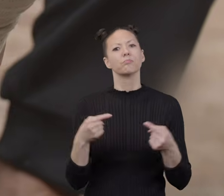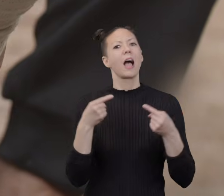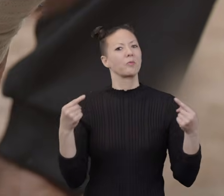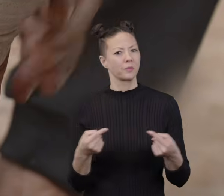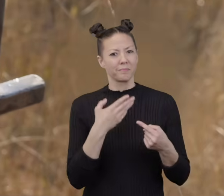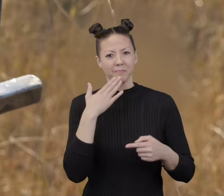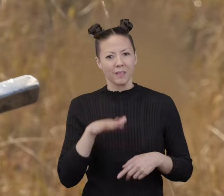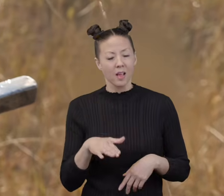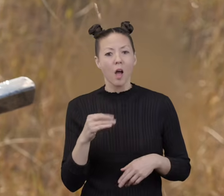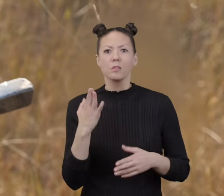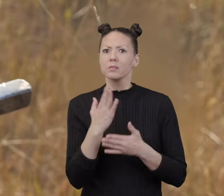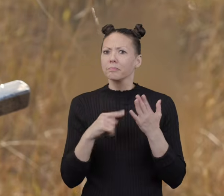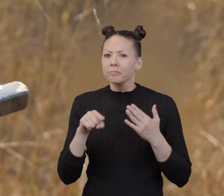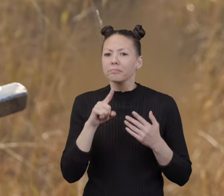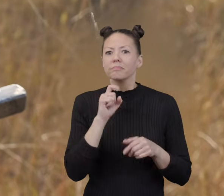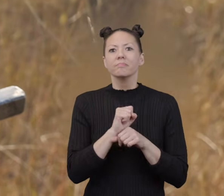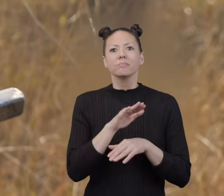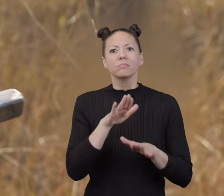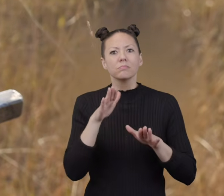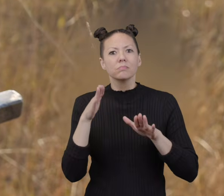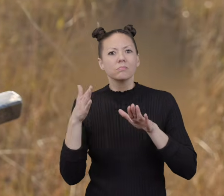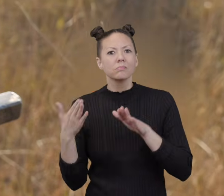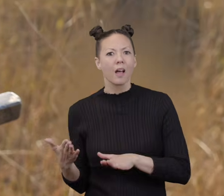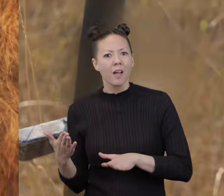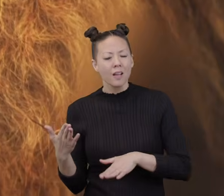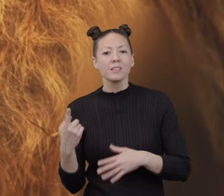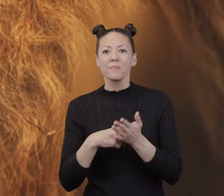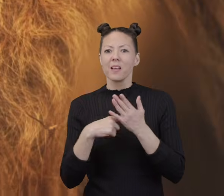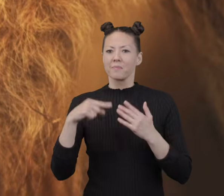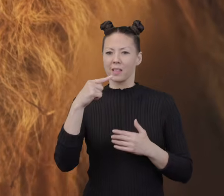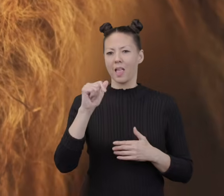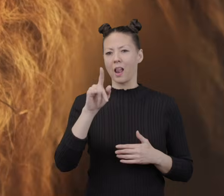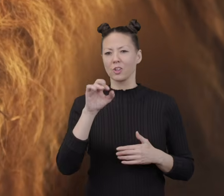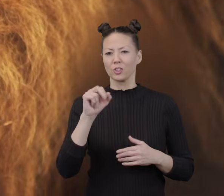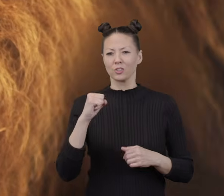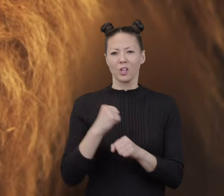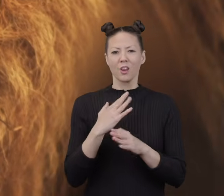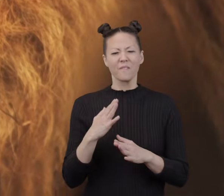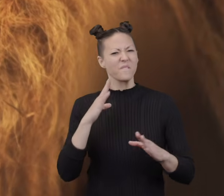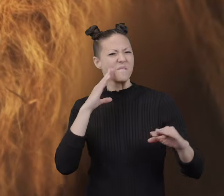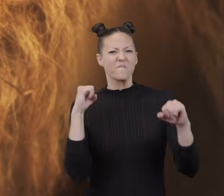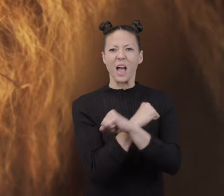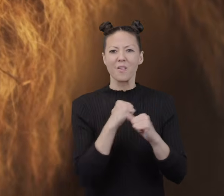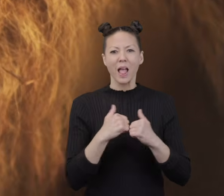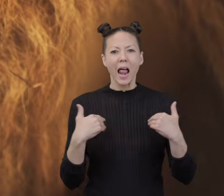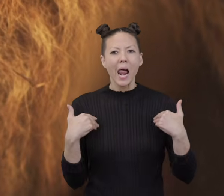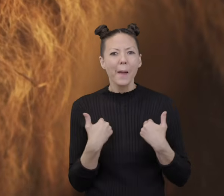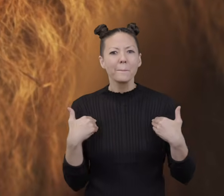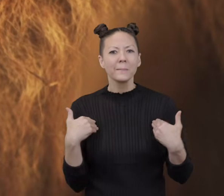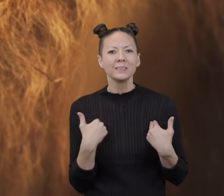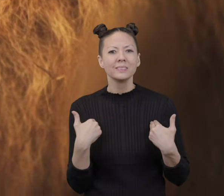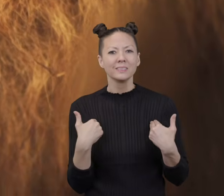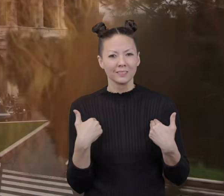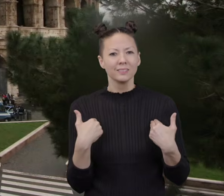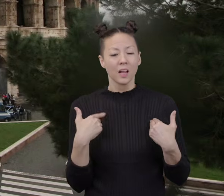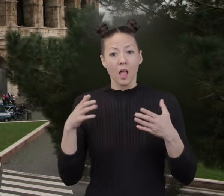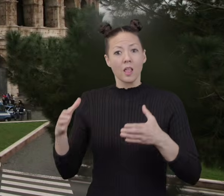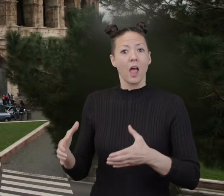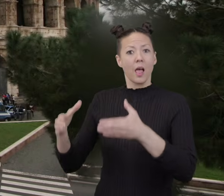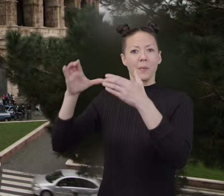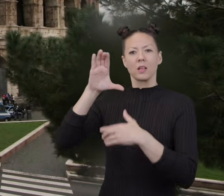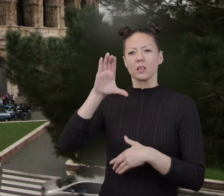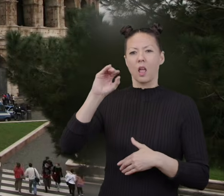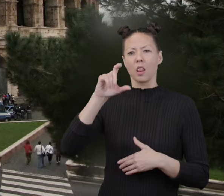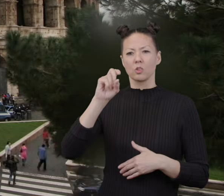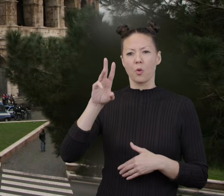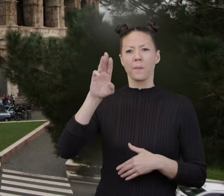wounded. Occasionally, one of them died. Sometimes gladiators even fought animals. The